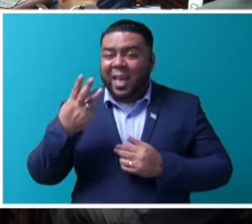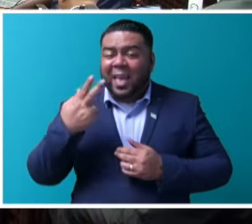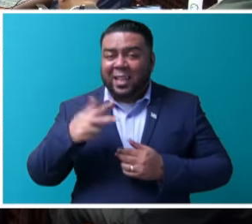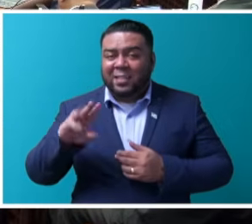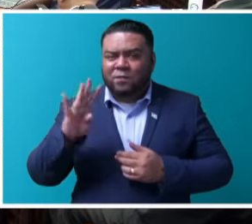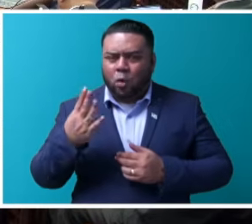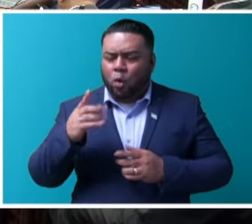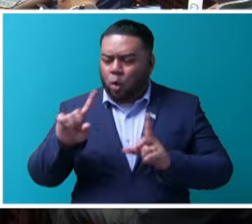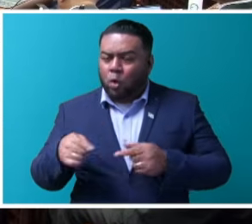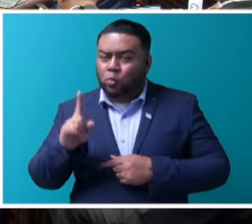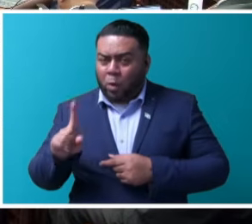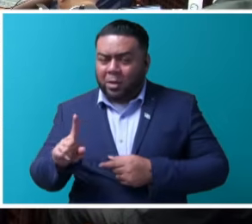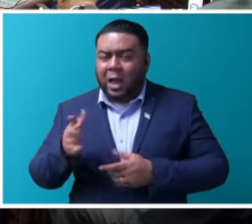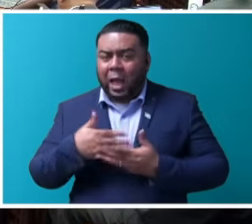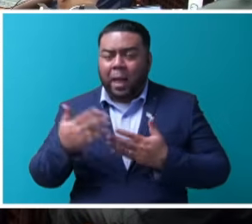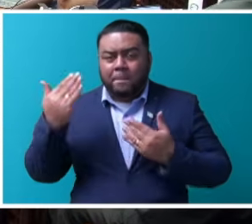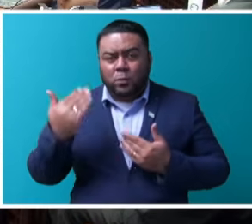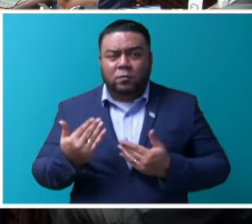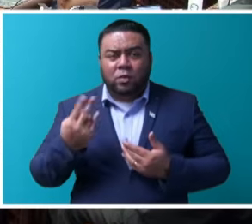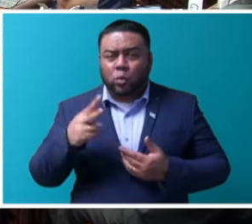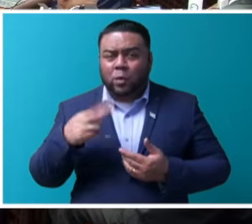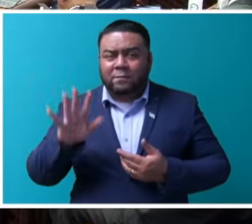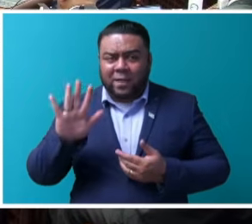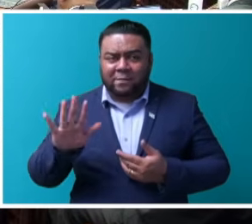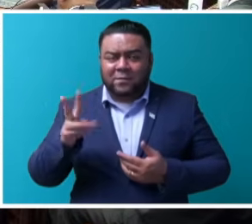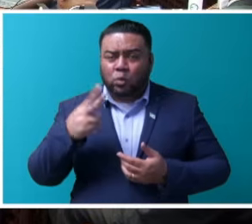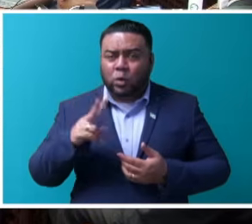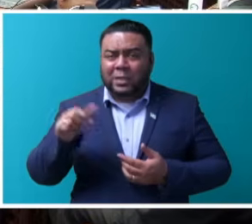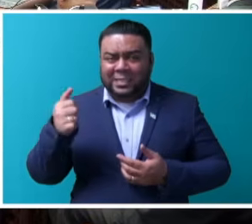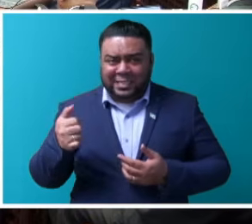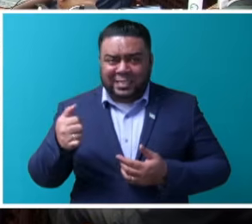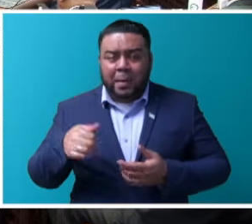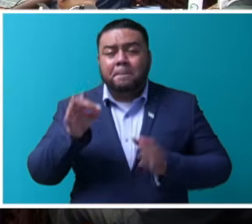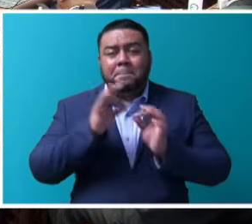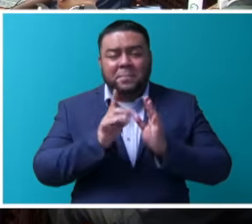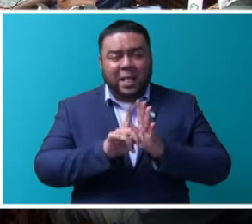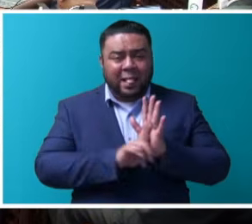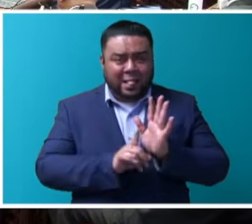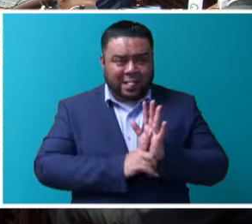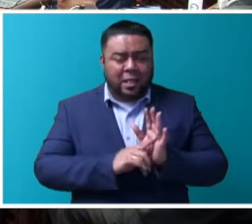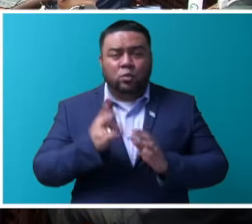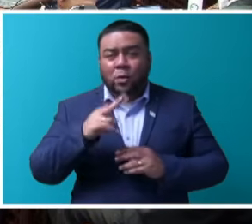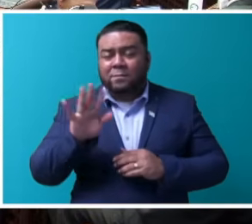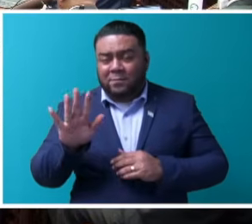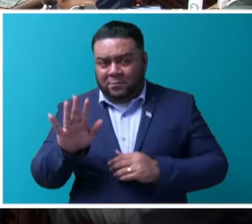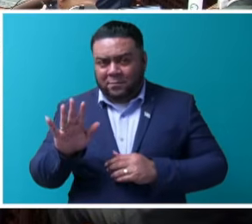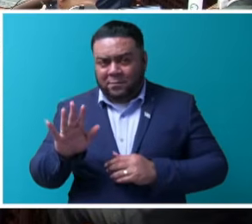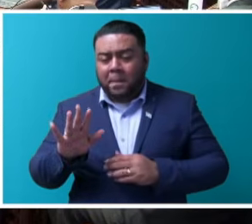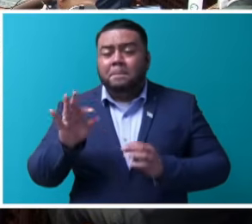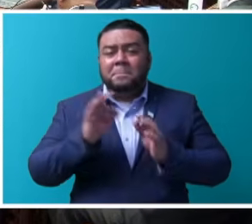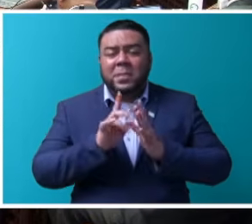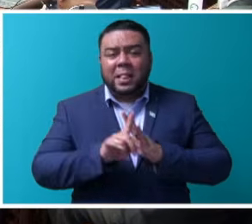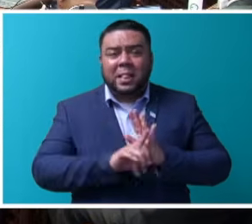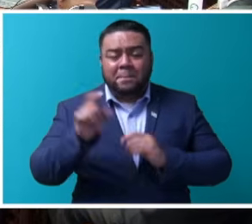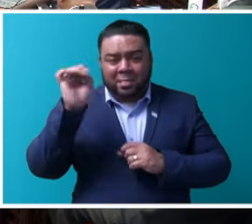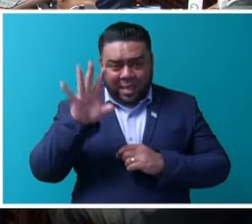1. I move that the 2025-2026 Appropriation Bill 25, Bill number 10